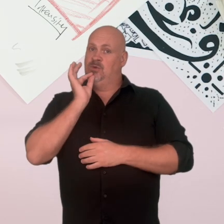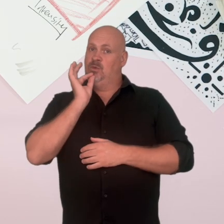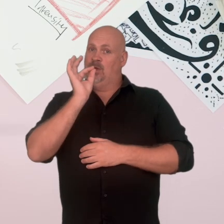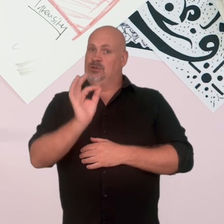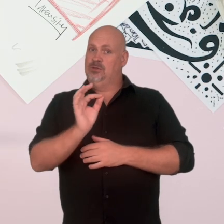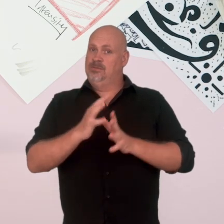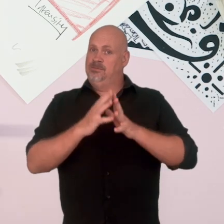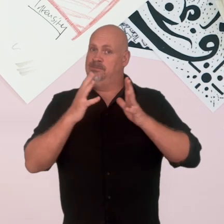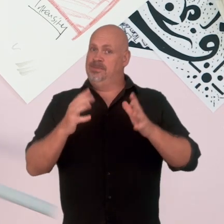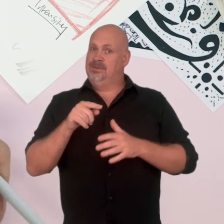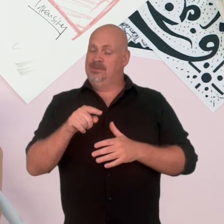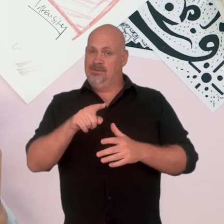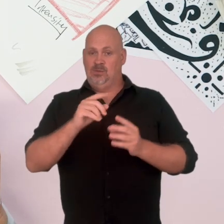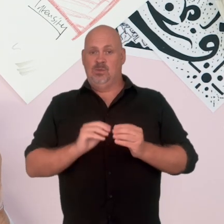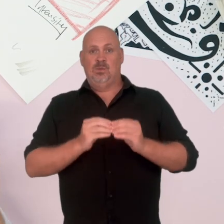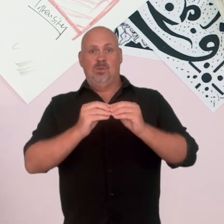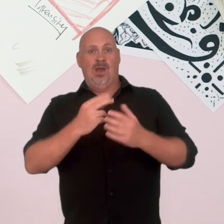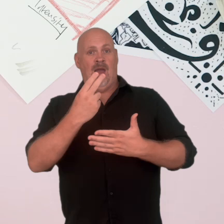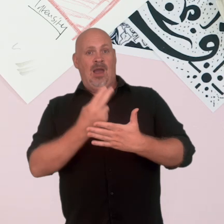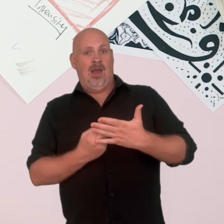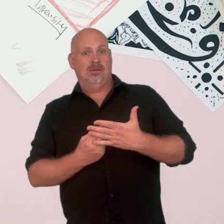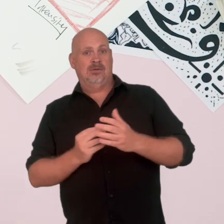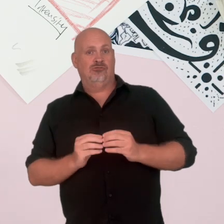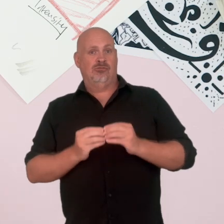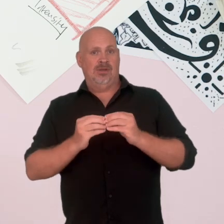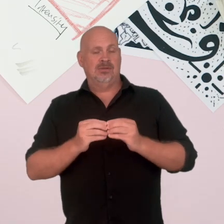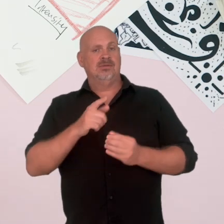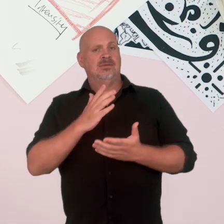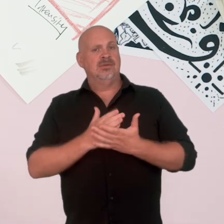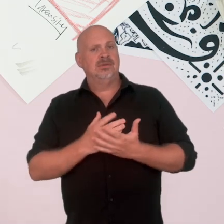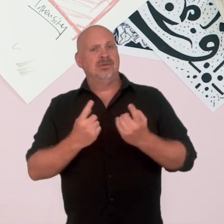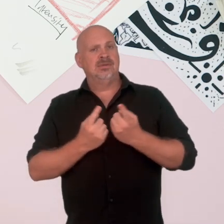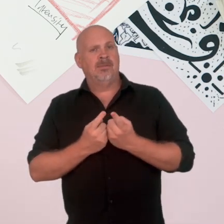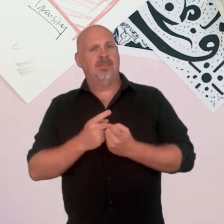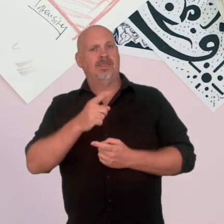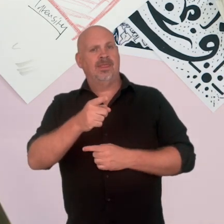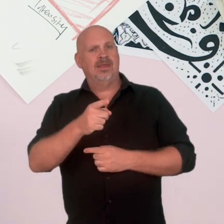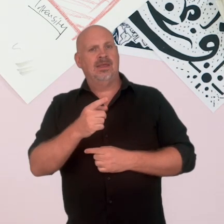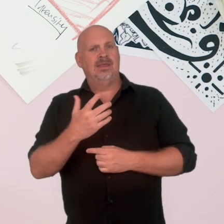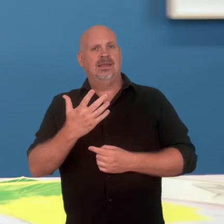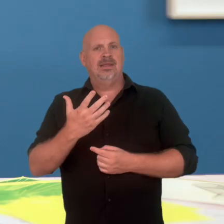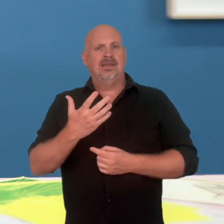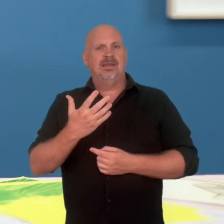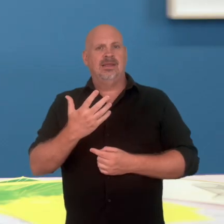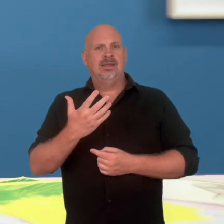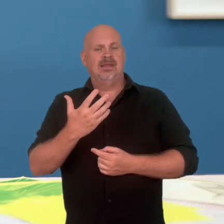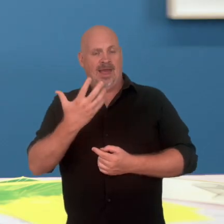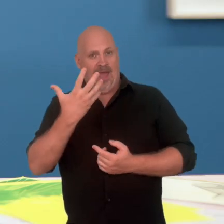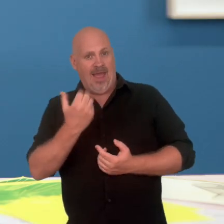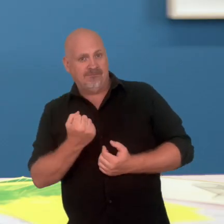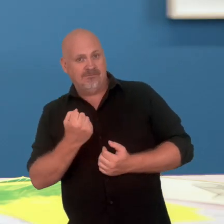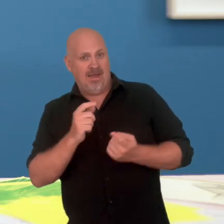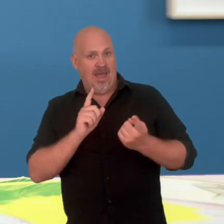make a work of art. And it's actually something that you might find the answer to through everything else. As we